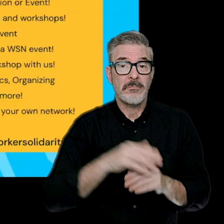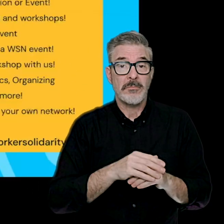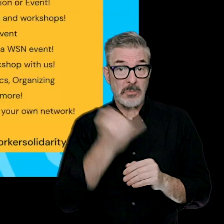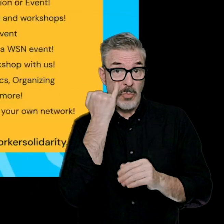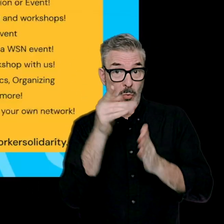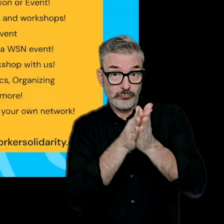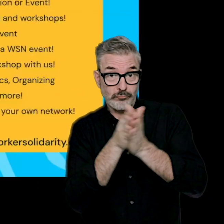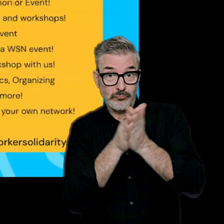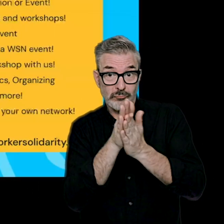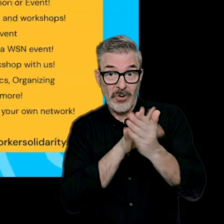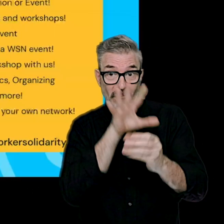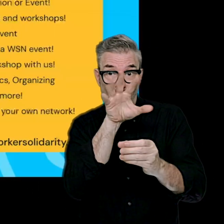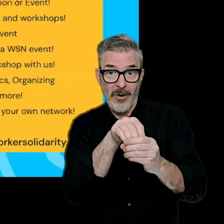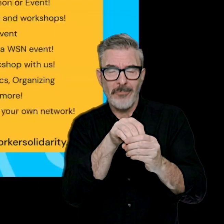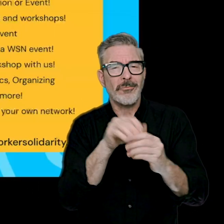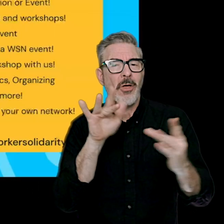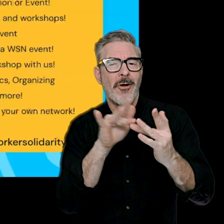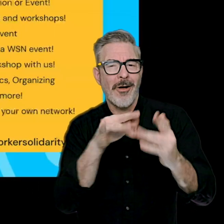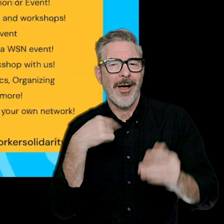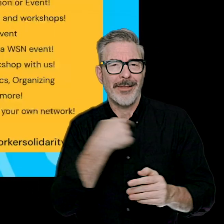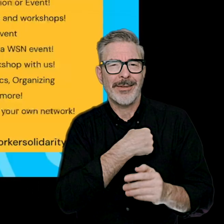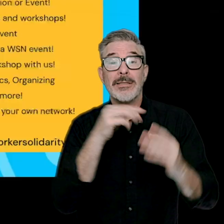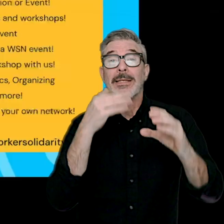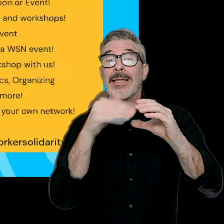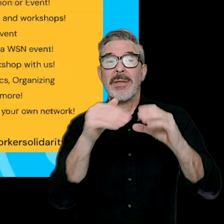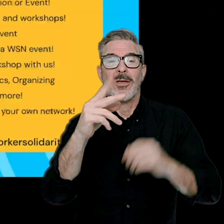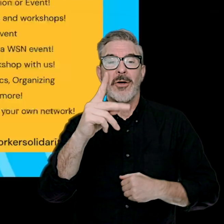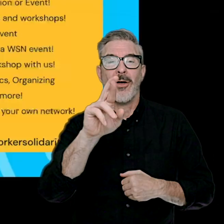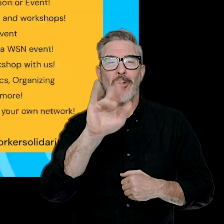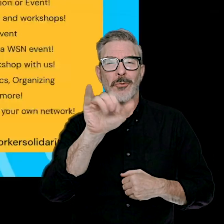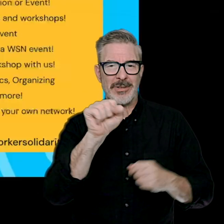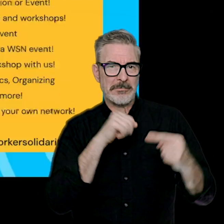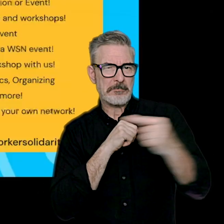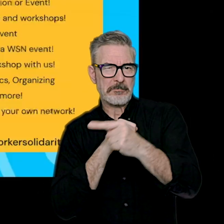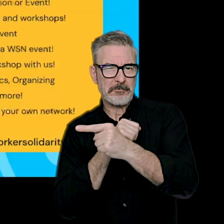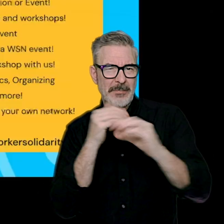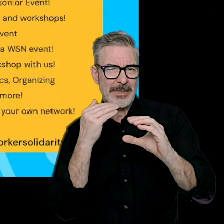training on how to do outreach if you're interested. You could reach out to Chris at workersolidarity.ca.